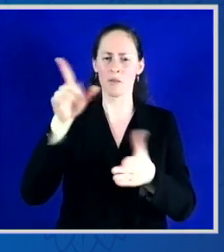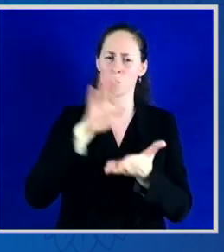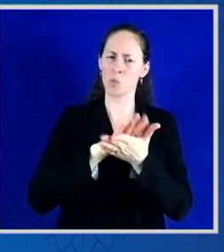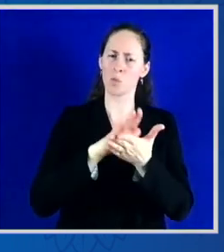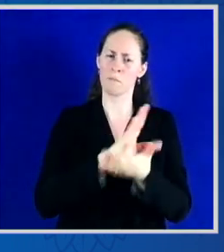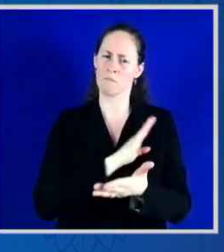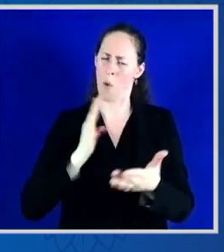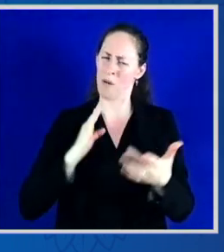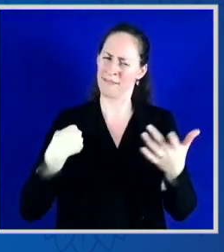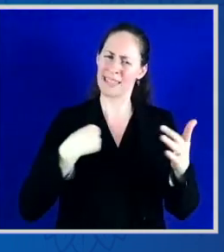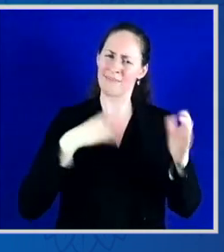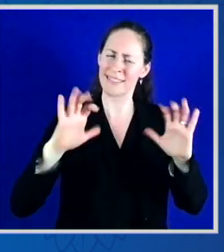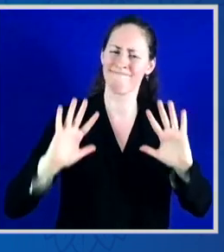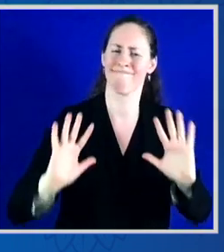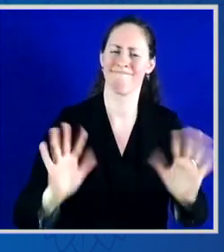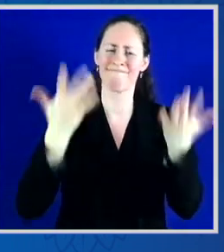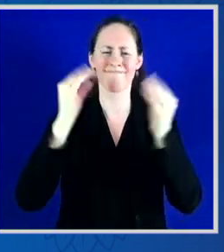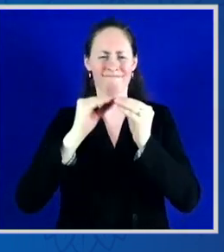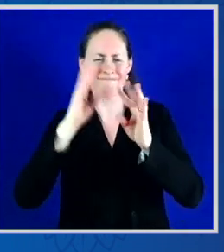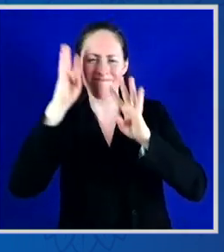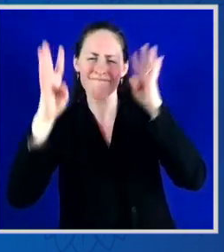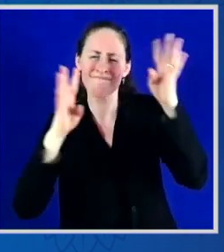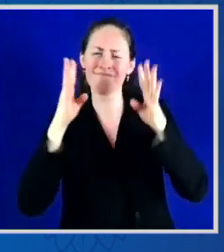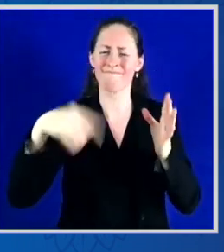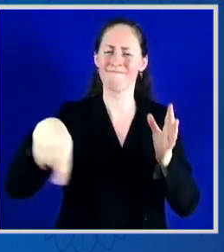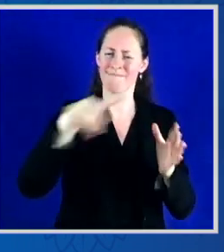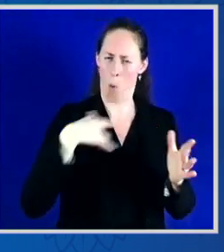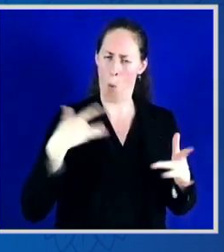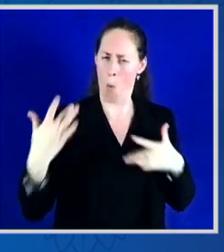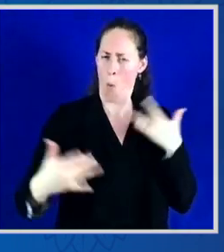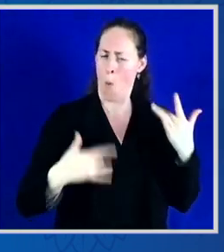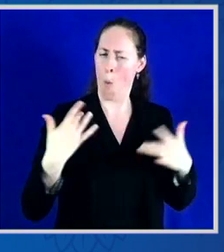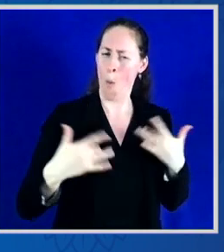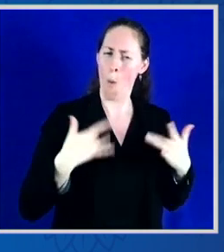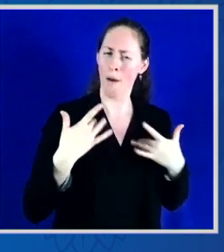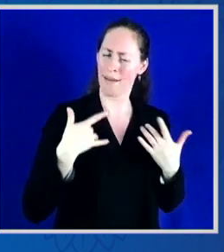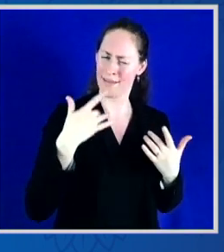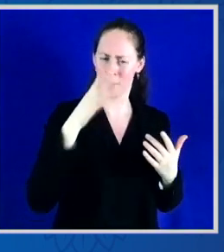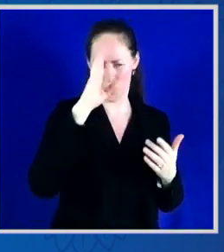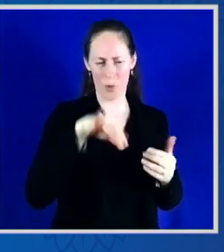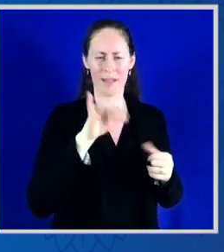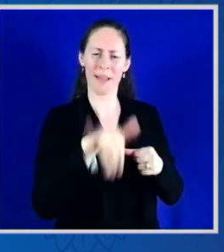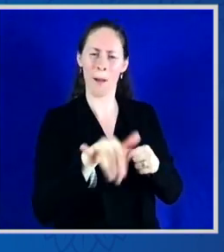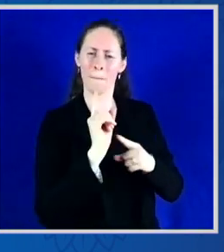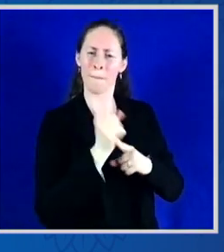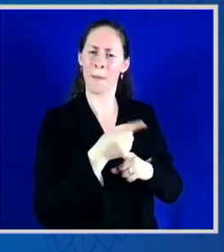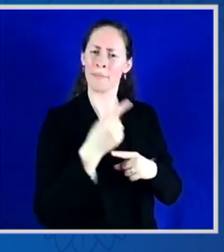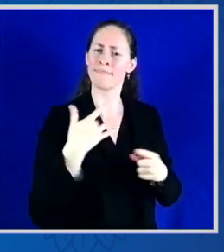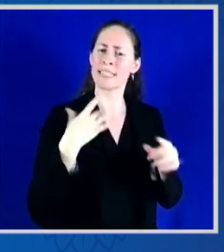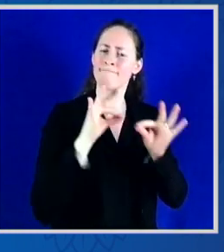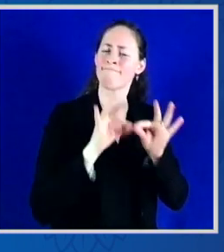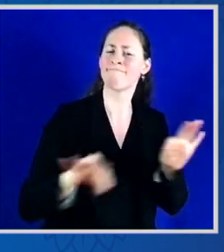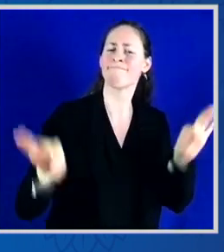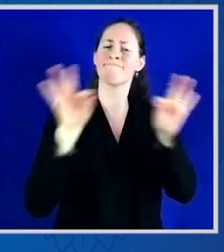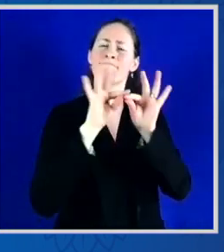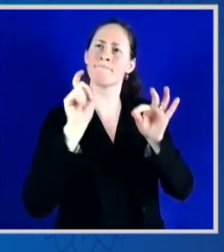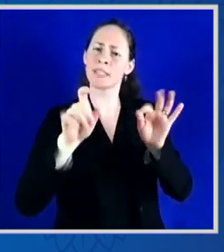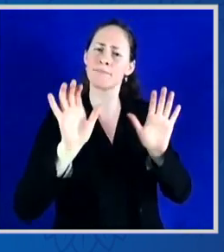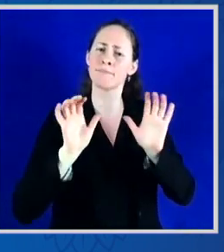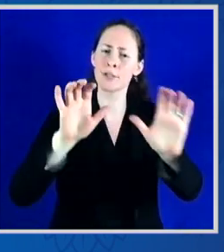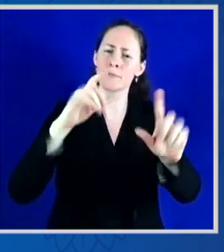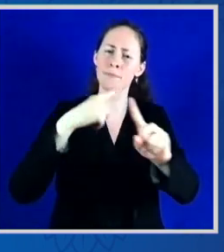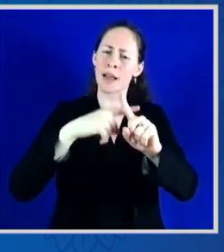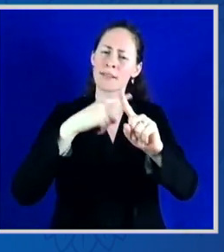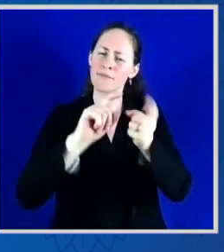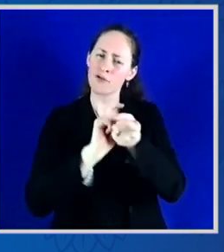so thrilling. I knew at that moment that being a voice for positive change was something that I wanted to be part of, and that's what's led me to be